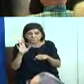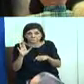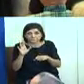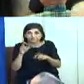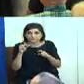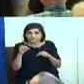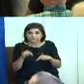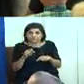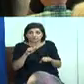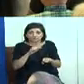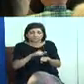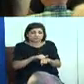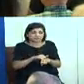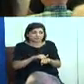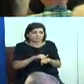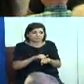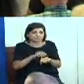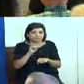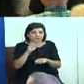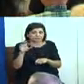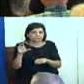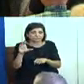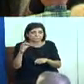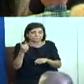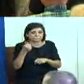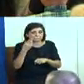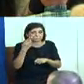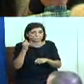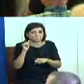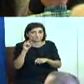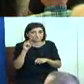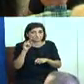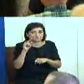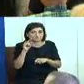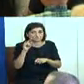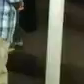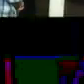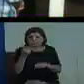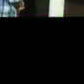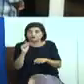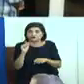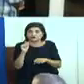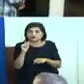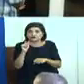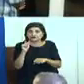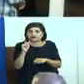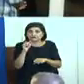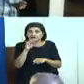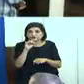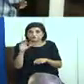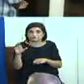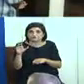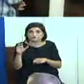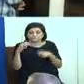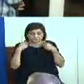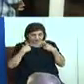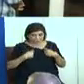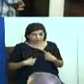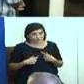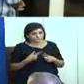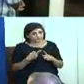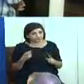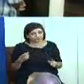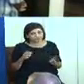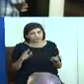the Rock MCC, Chattanooga, Tennessee. Now, the stole that Reverend Keith is wearing is from his late